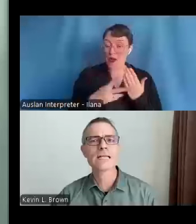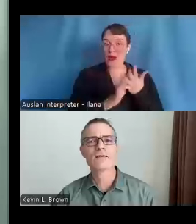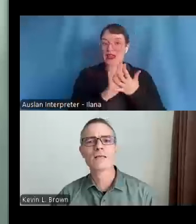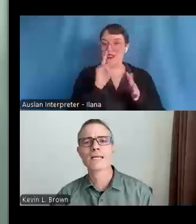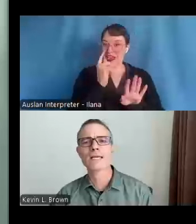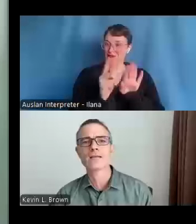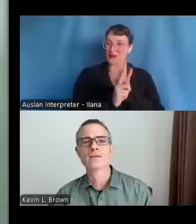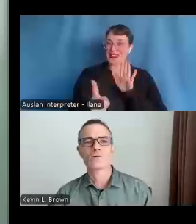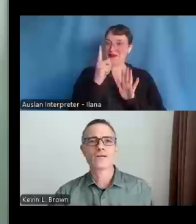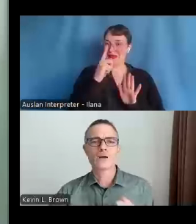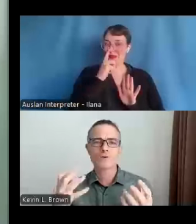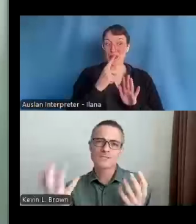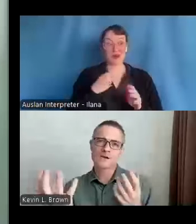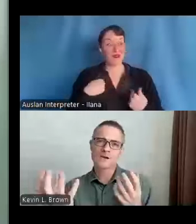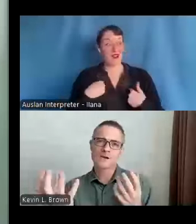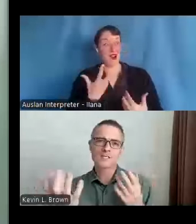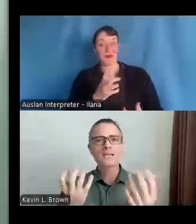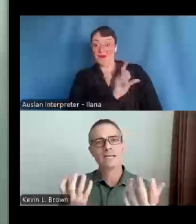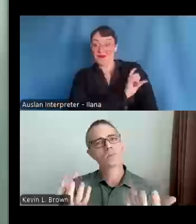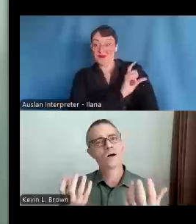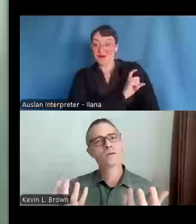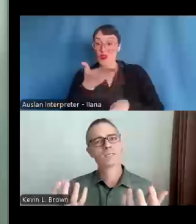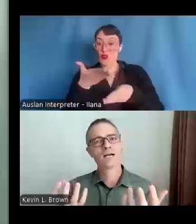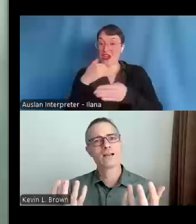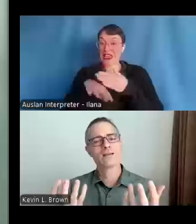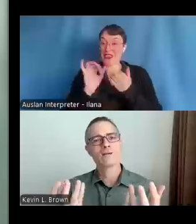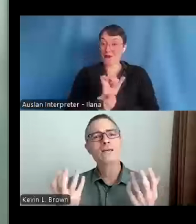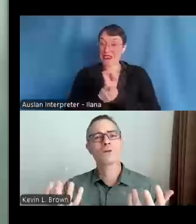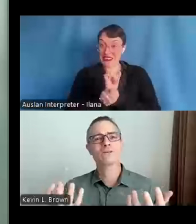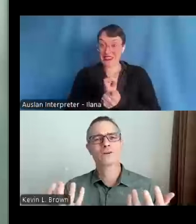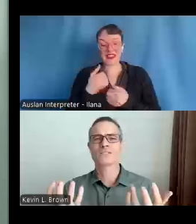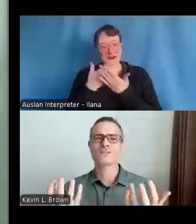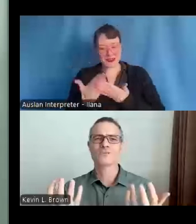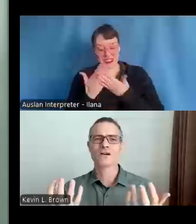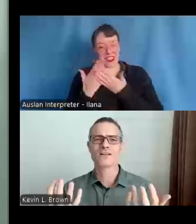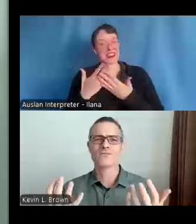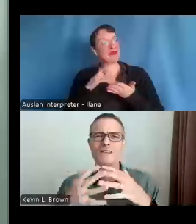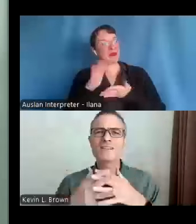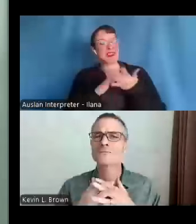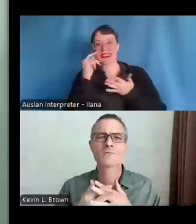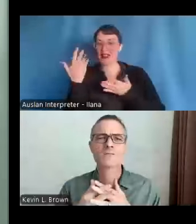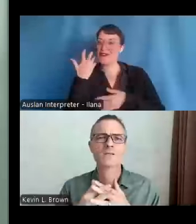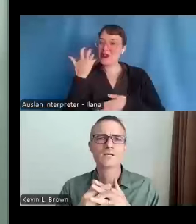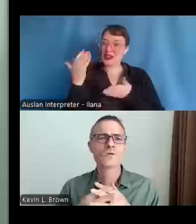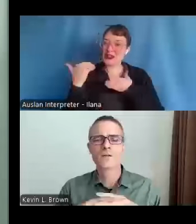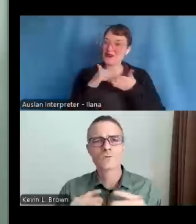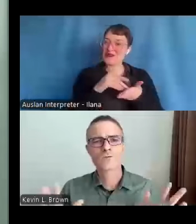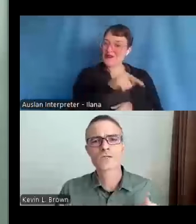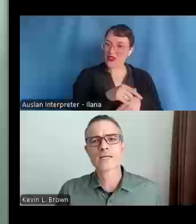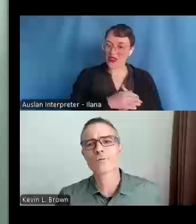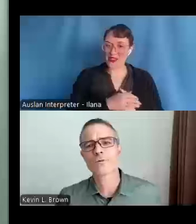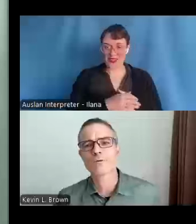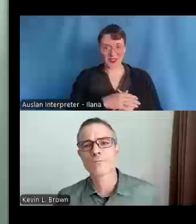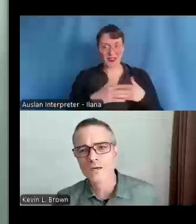seen anything like it, right? You had prison guards studying alongside people in prison to try to defend themselves in court. It was